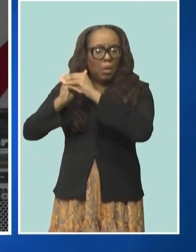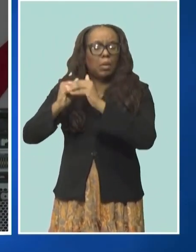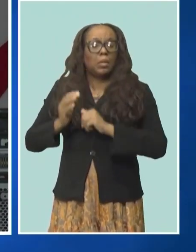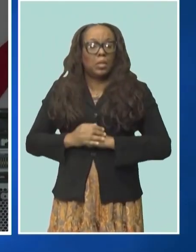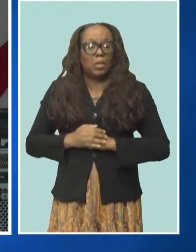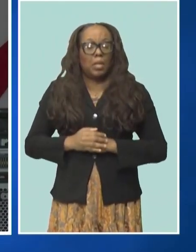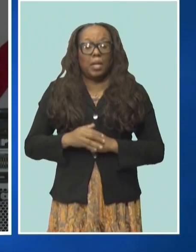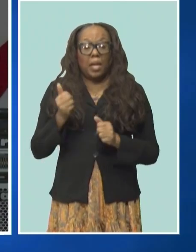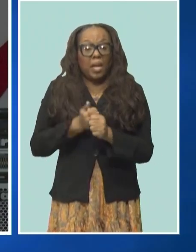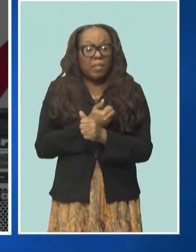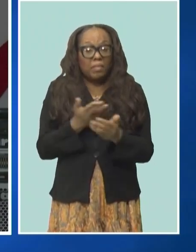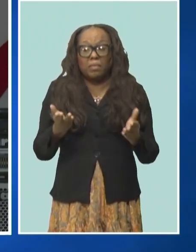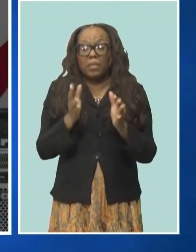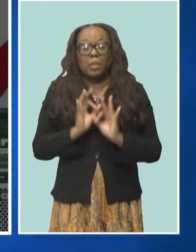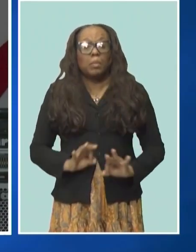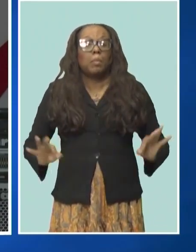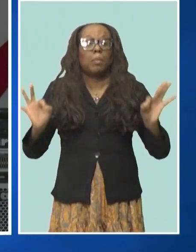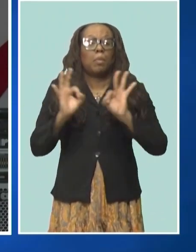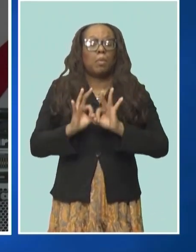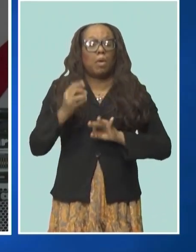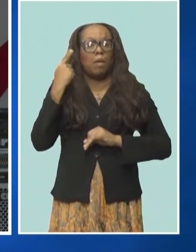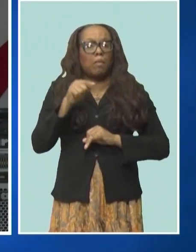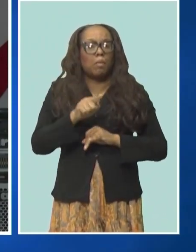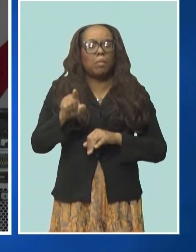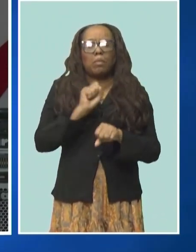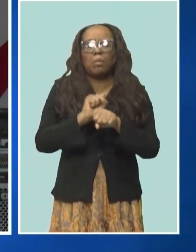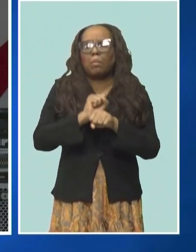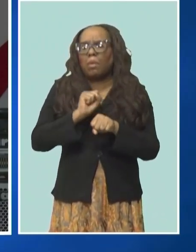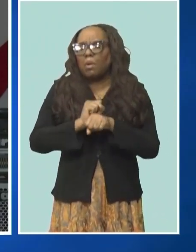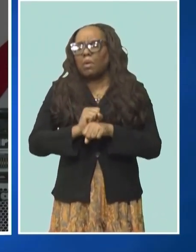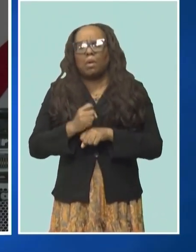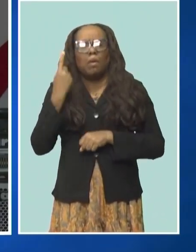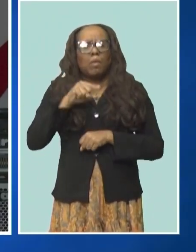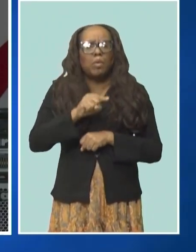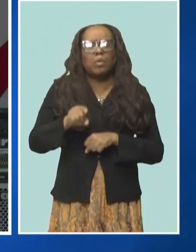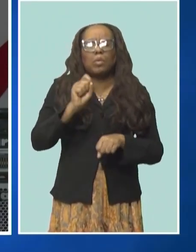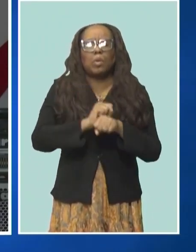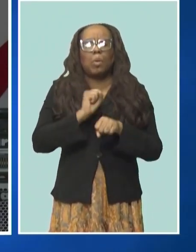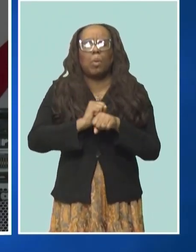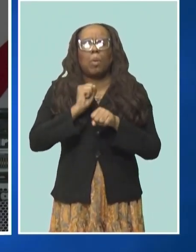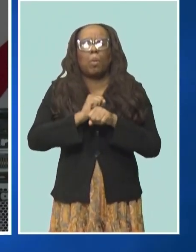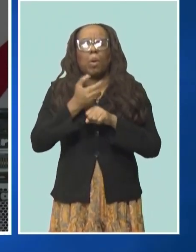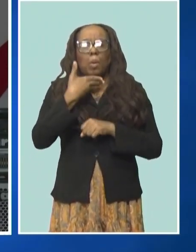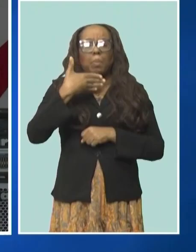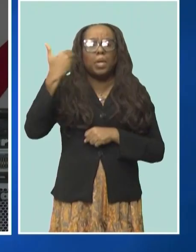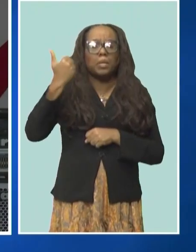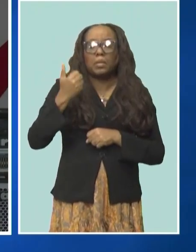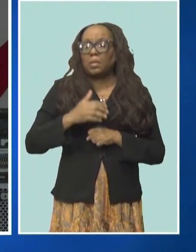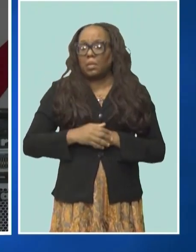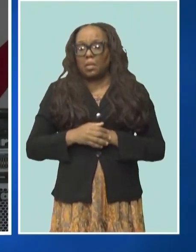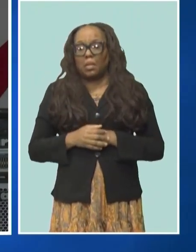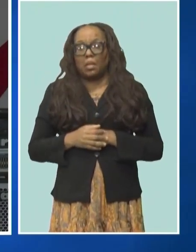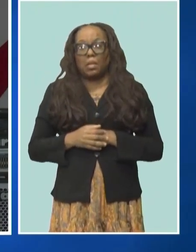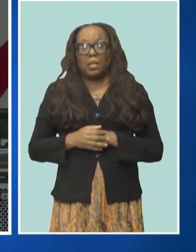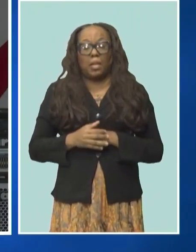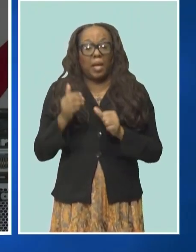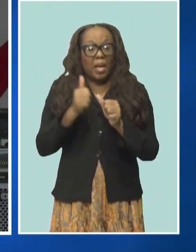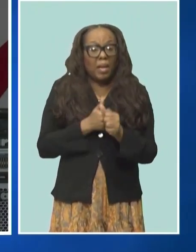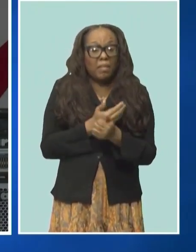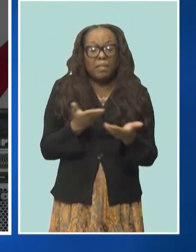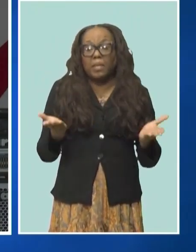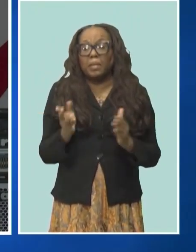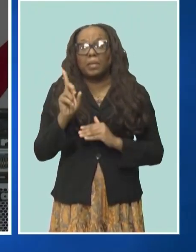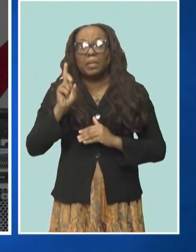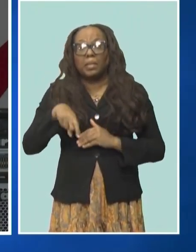necessary to allow you to produce at your maximum, all of the protections that